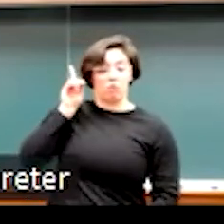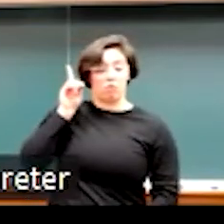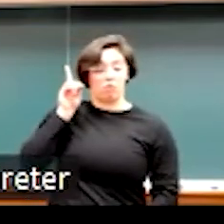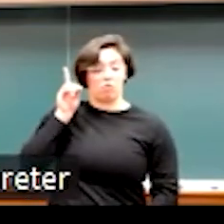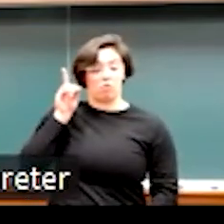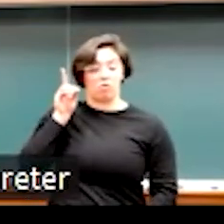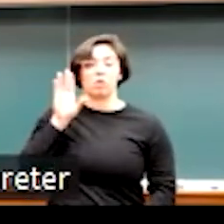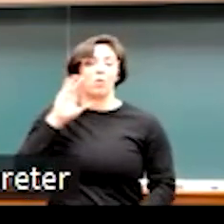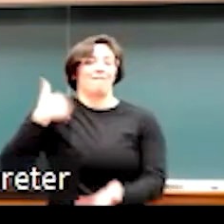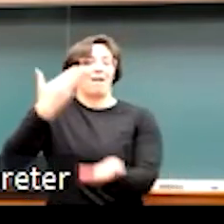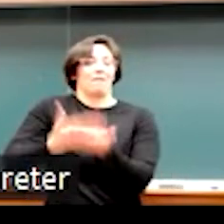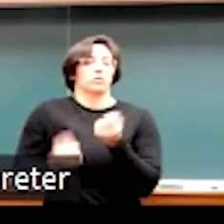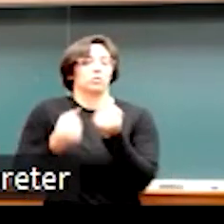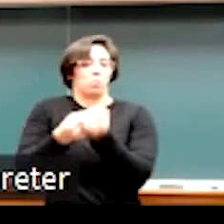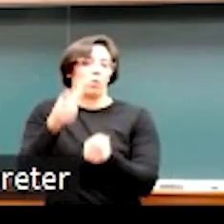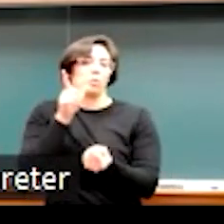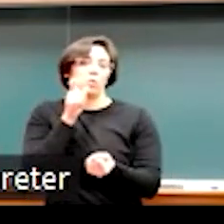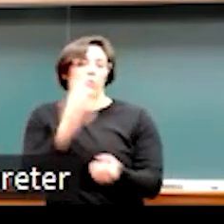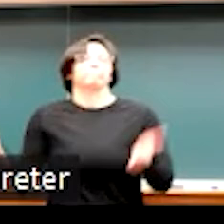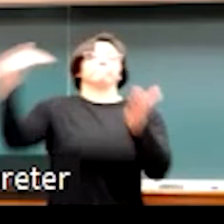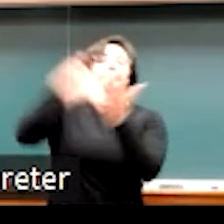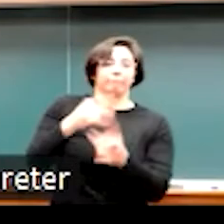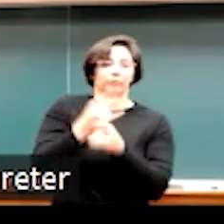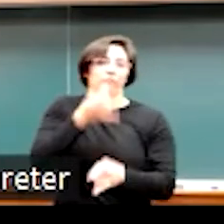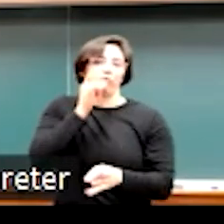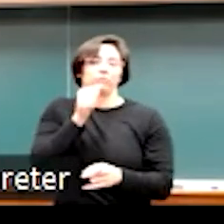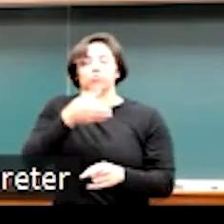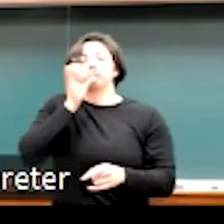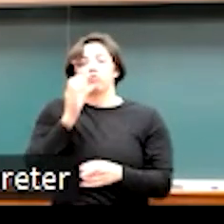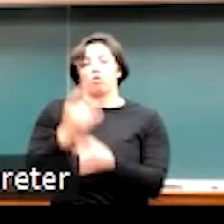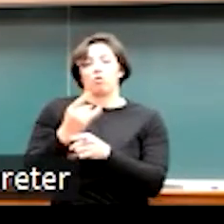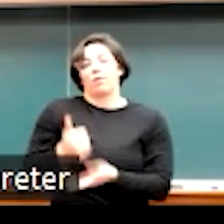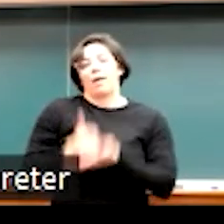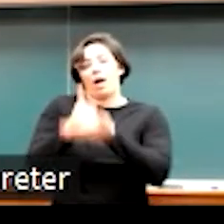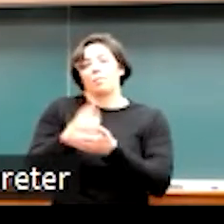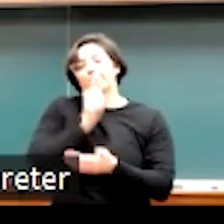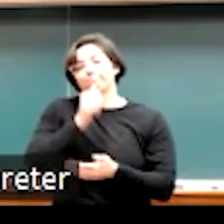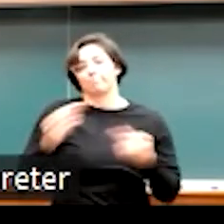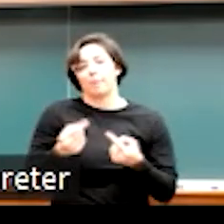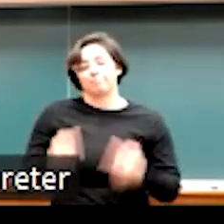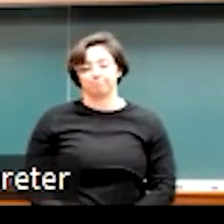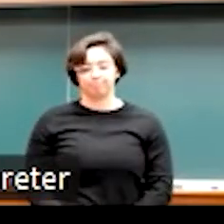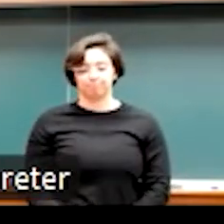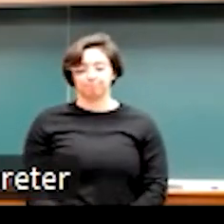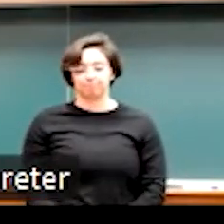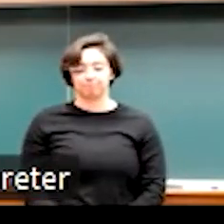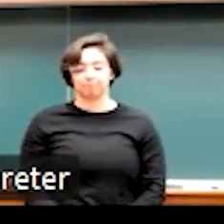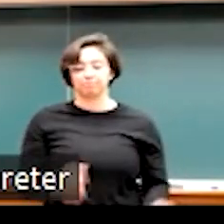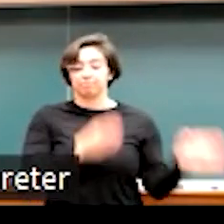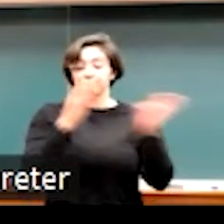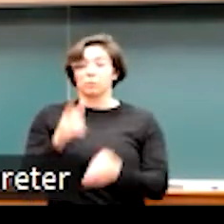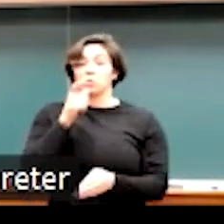there's evidence to support that. There's also dangerous interactions with opioids and prescription opioids in